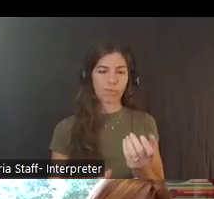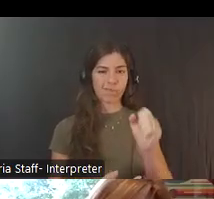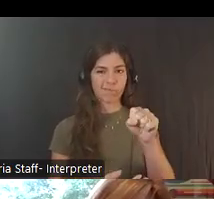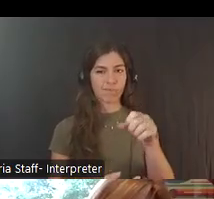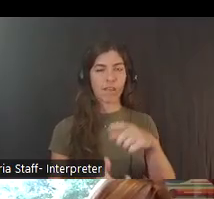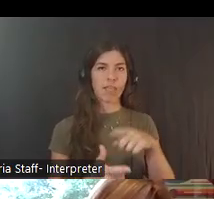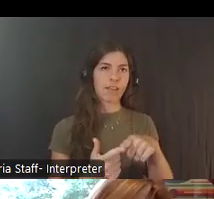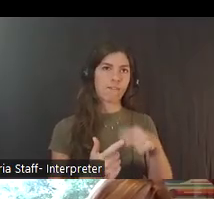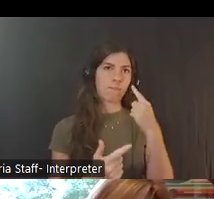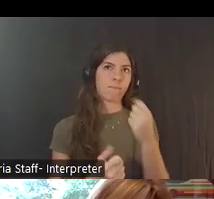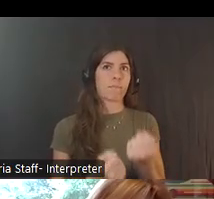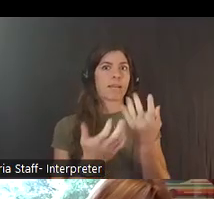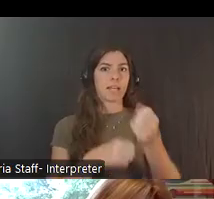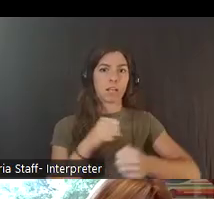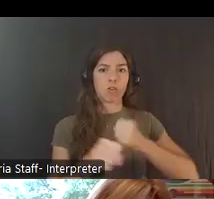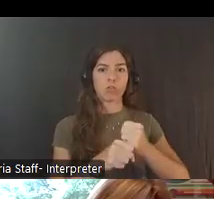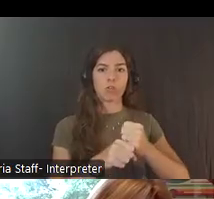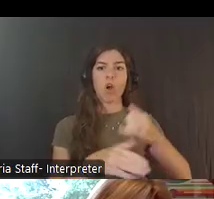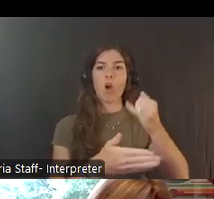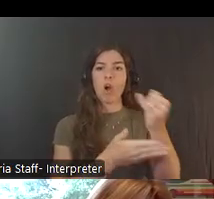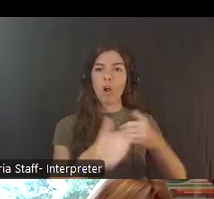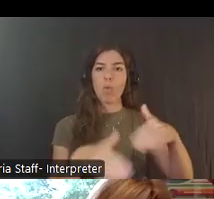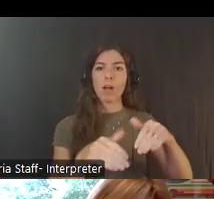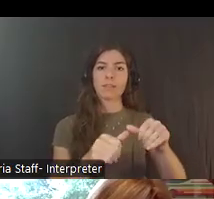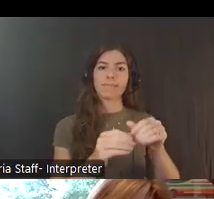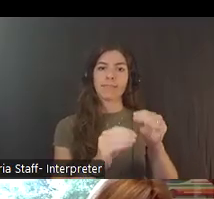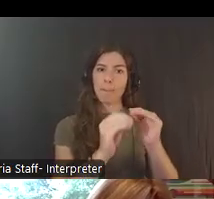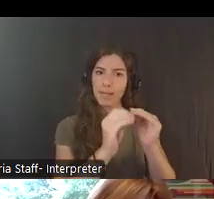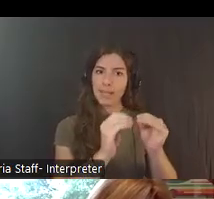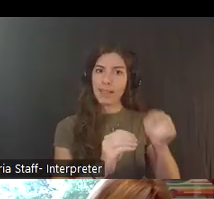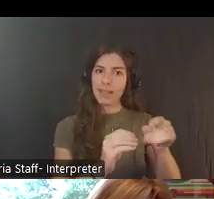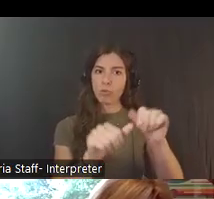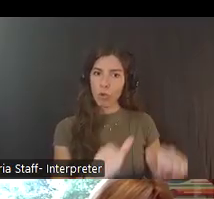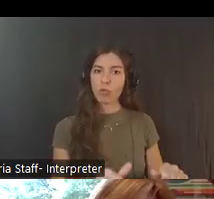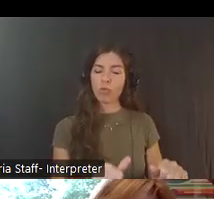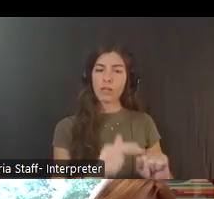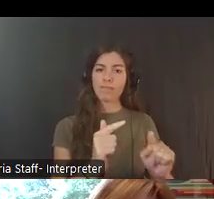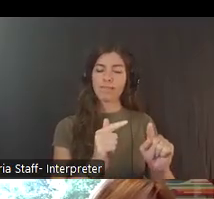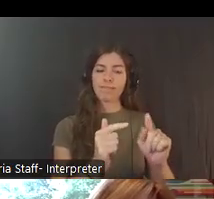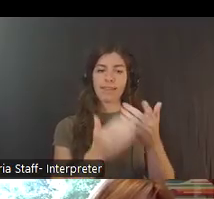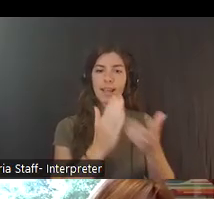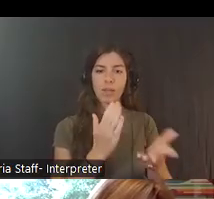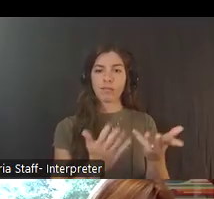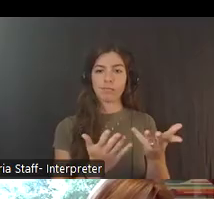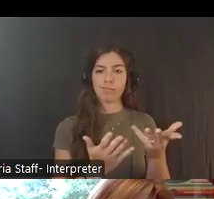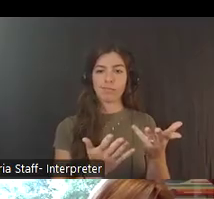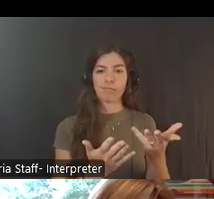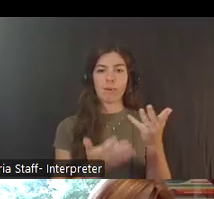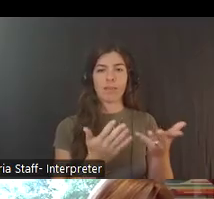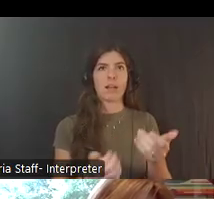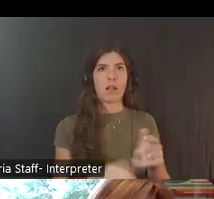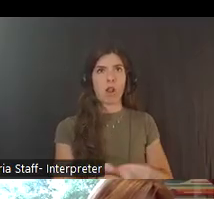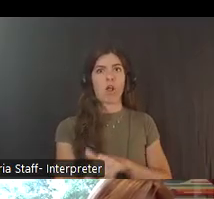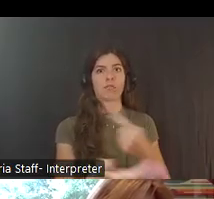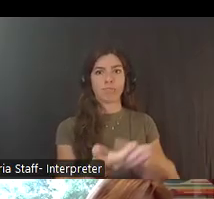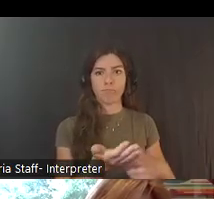And then for many years, Art Walk maintained those sculptures and everything. But anyway, it's probably a longer